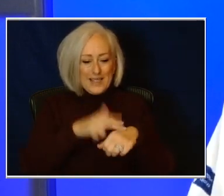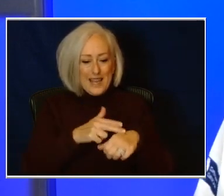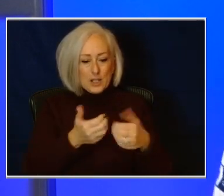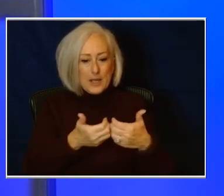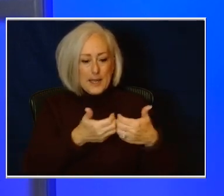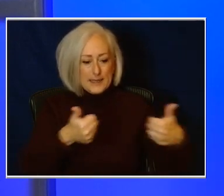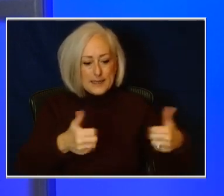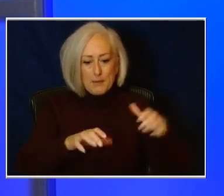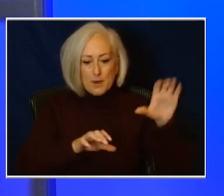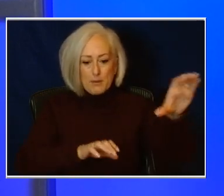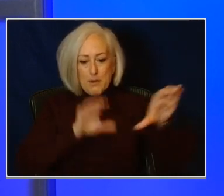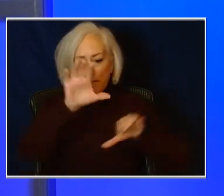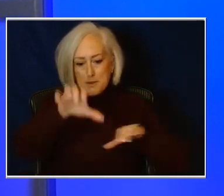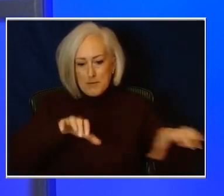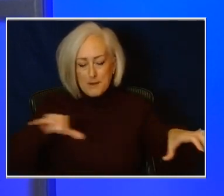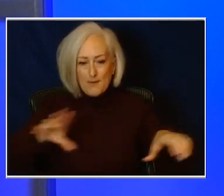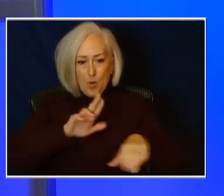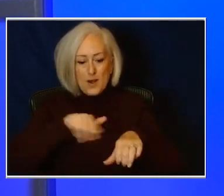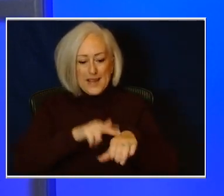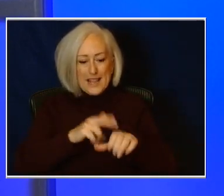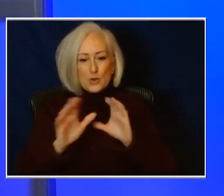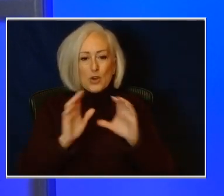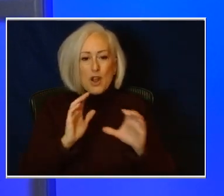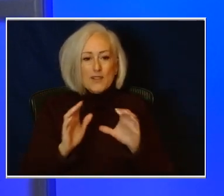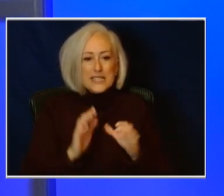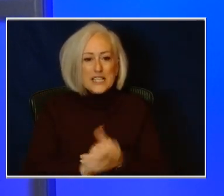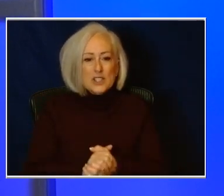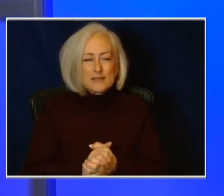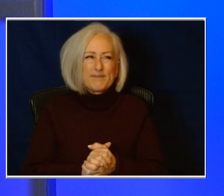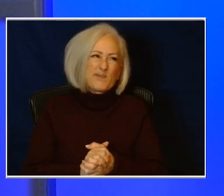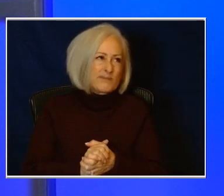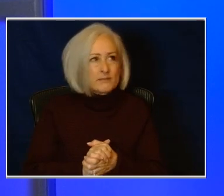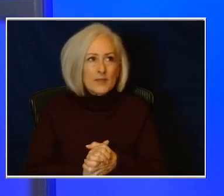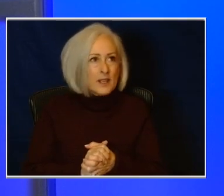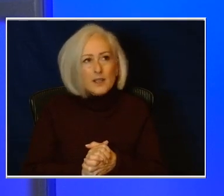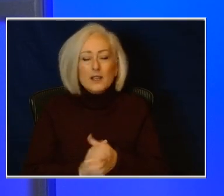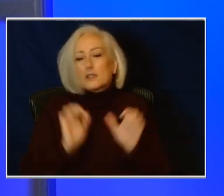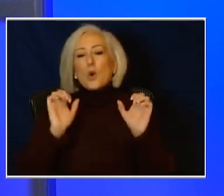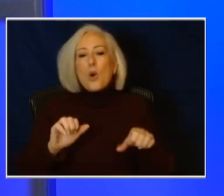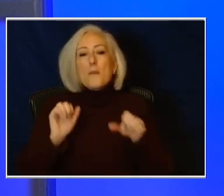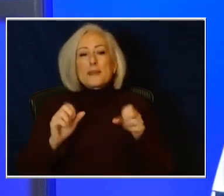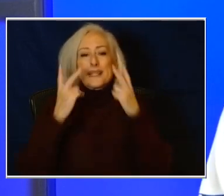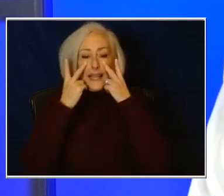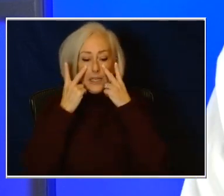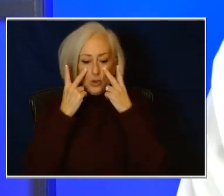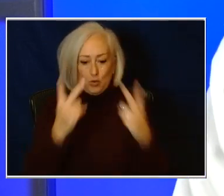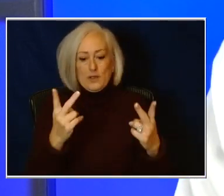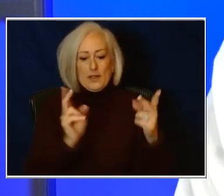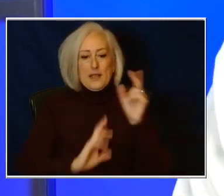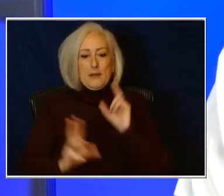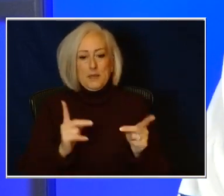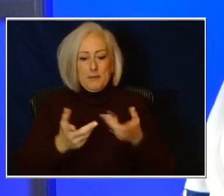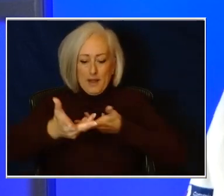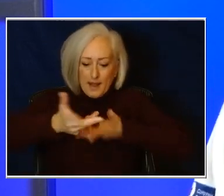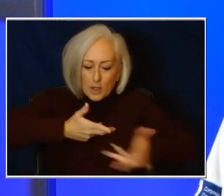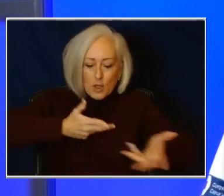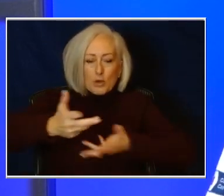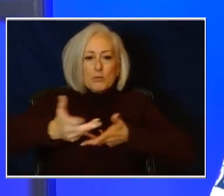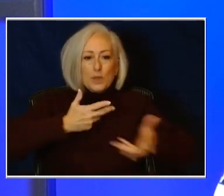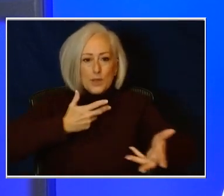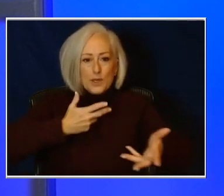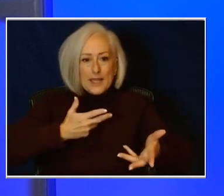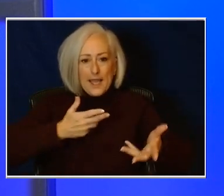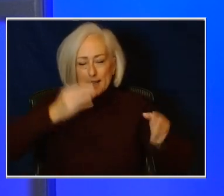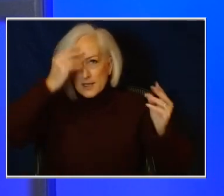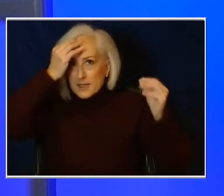natural conversations. So the ability to see people, to converse and naturally stimulate ideas for research